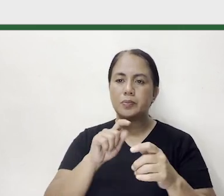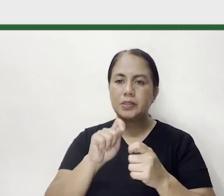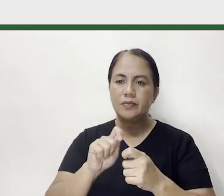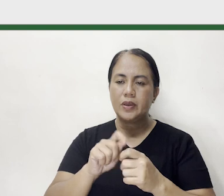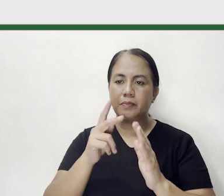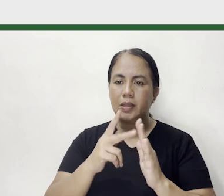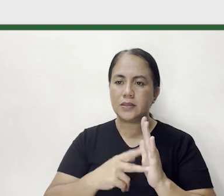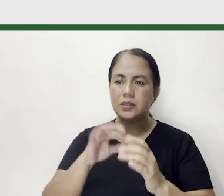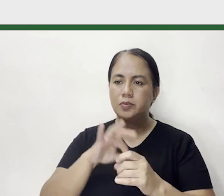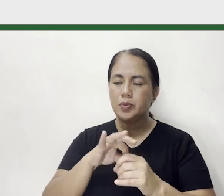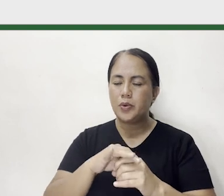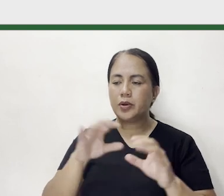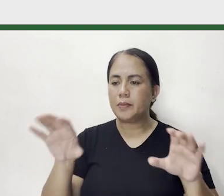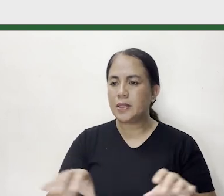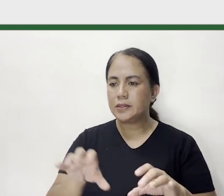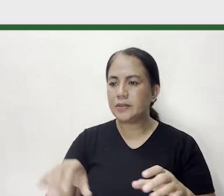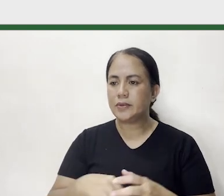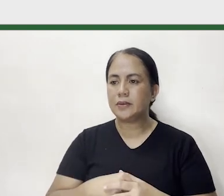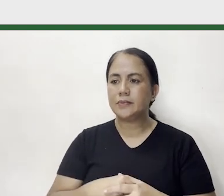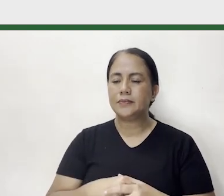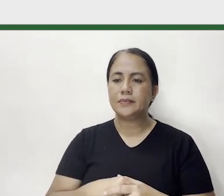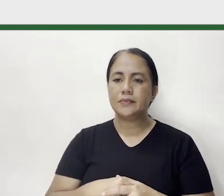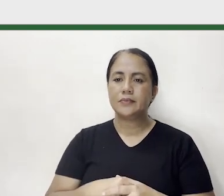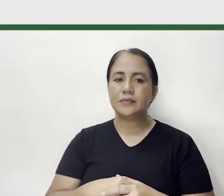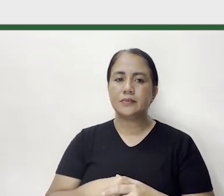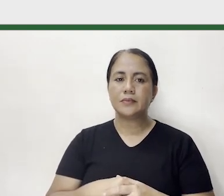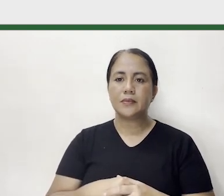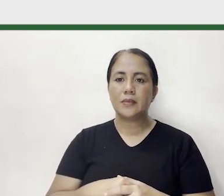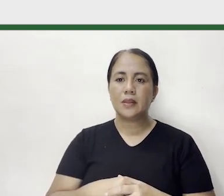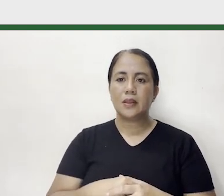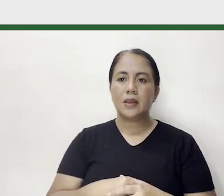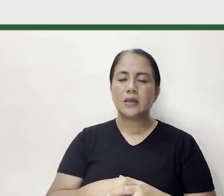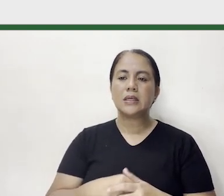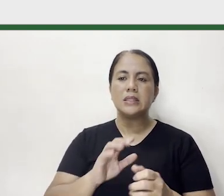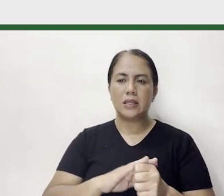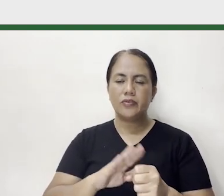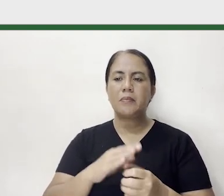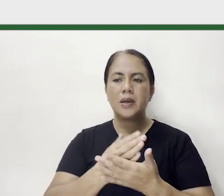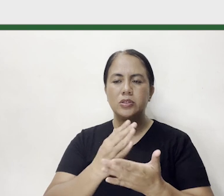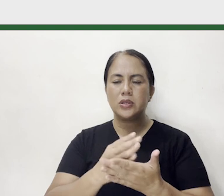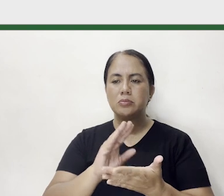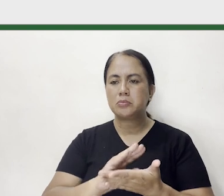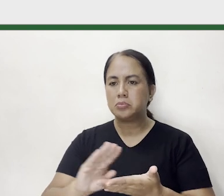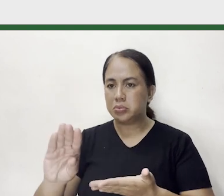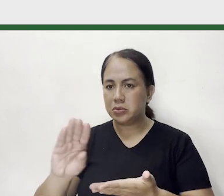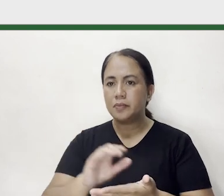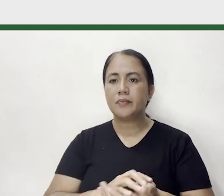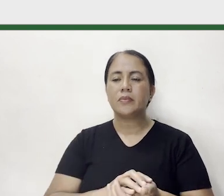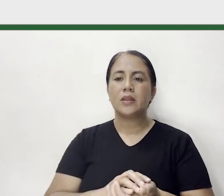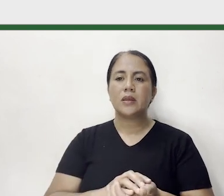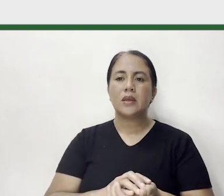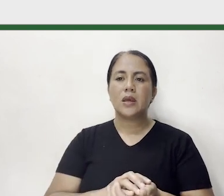and disability-specific policies, programs, and activities, sufficient budget